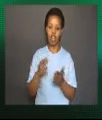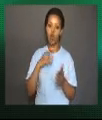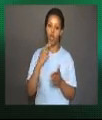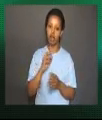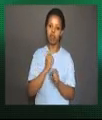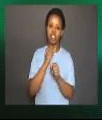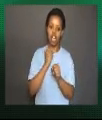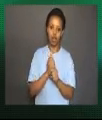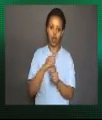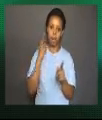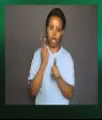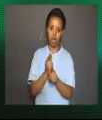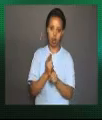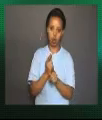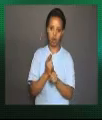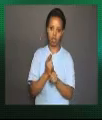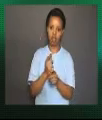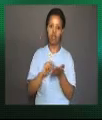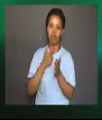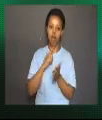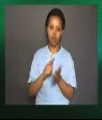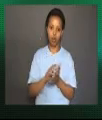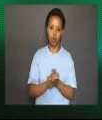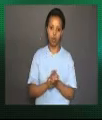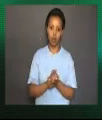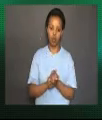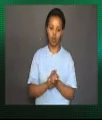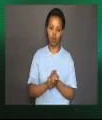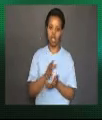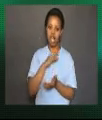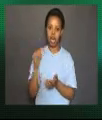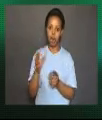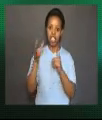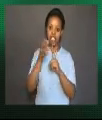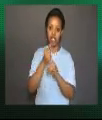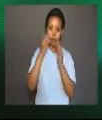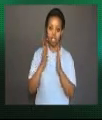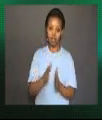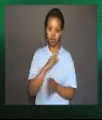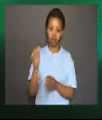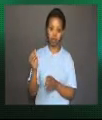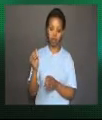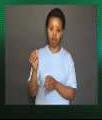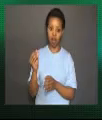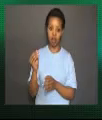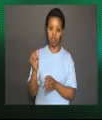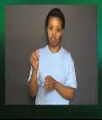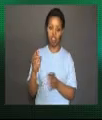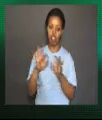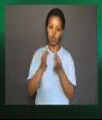work. They do so in a logical and sensible manner.